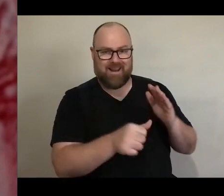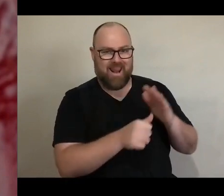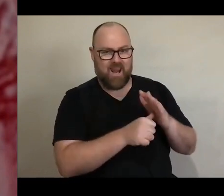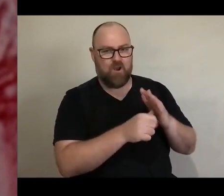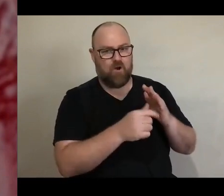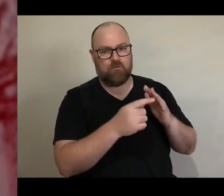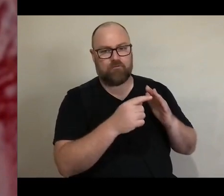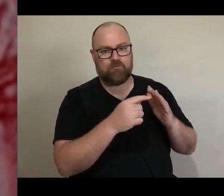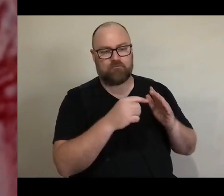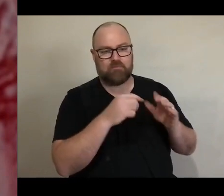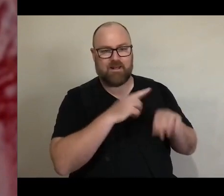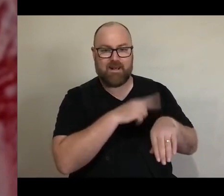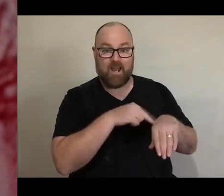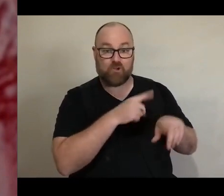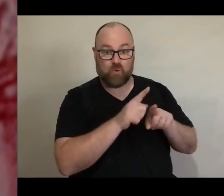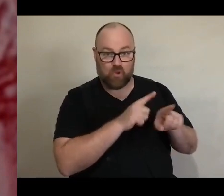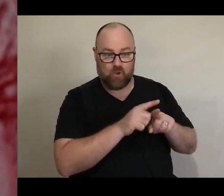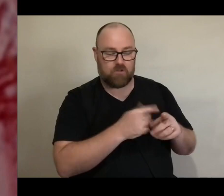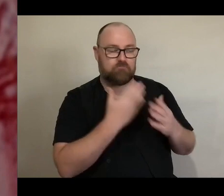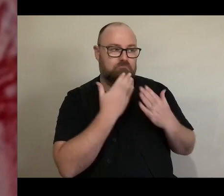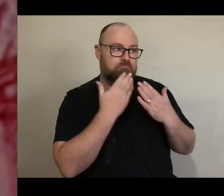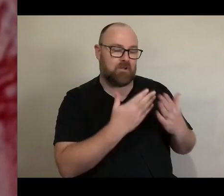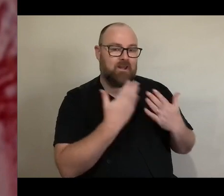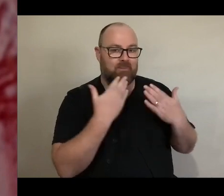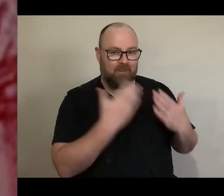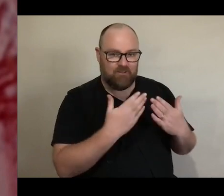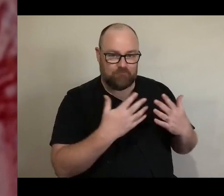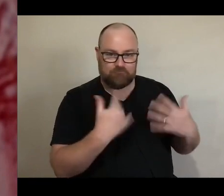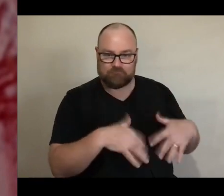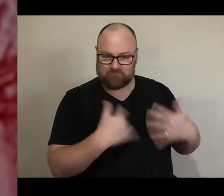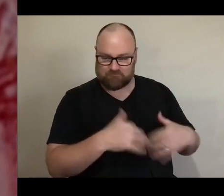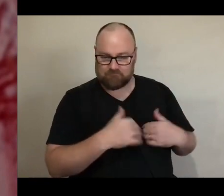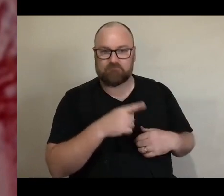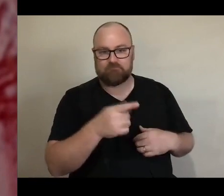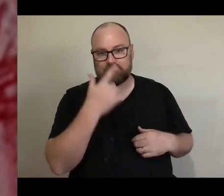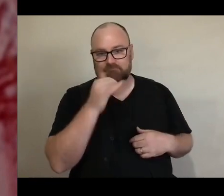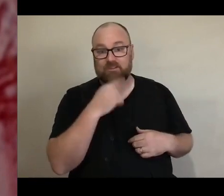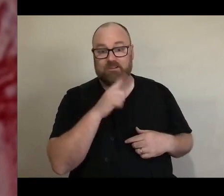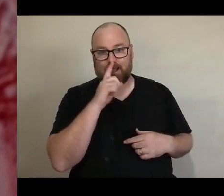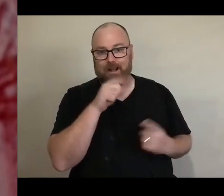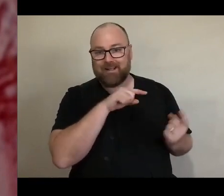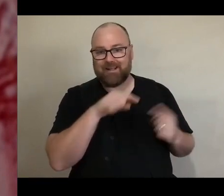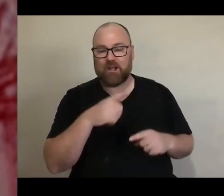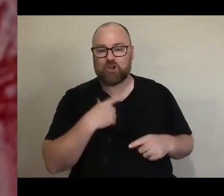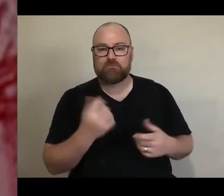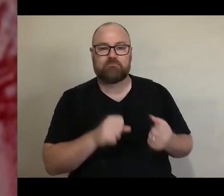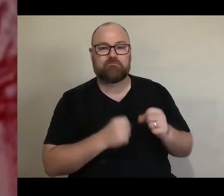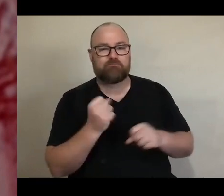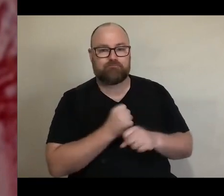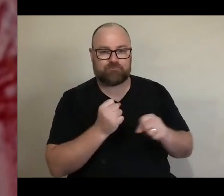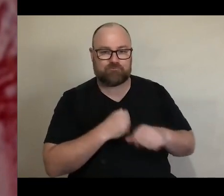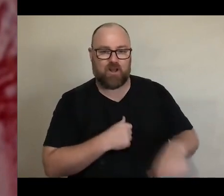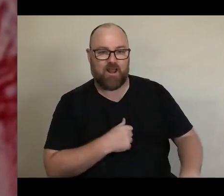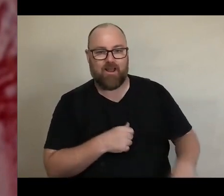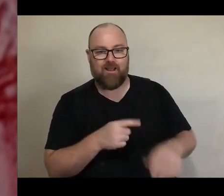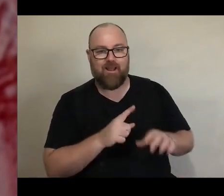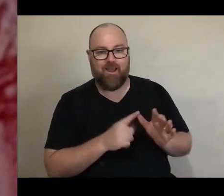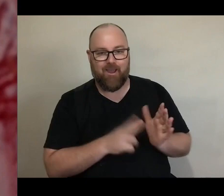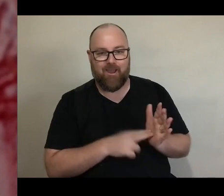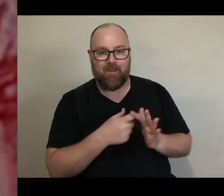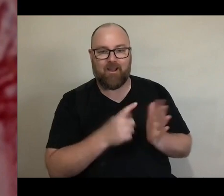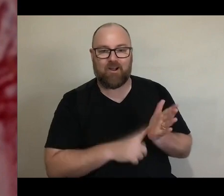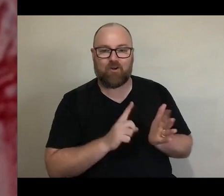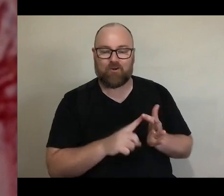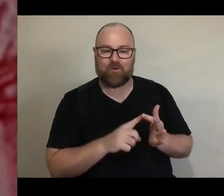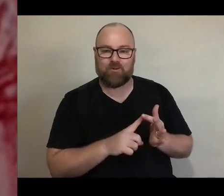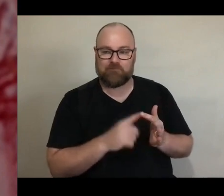together. Unfortunately, Georgia is not being able to be here as she fractured her ankle over the weekend and has been bedridden